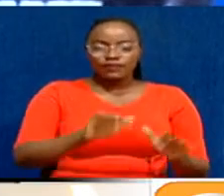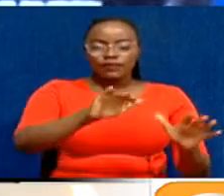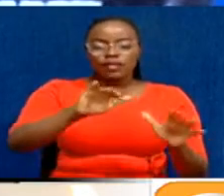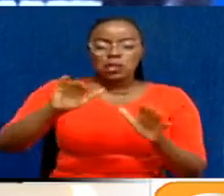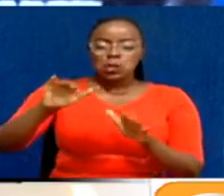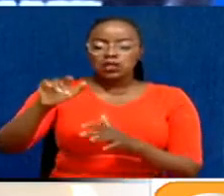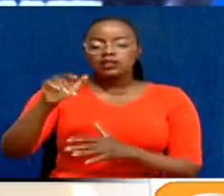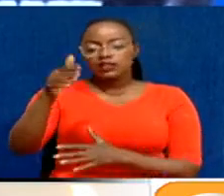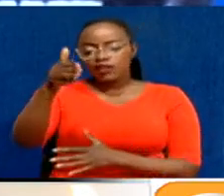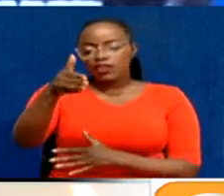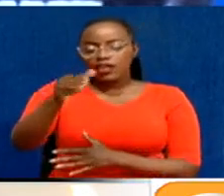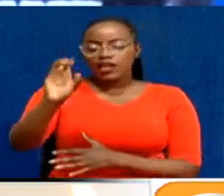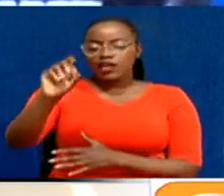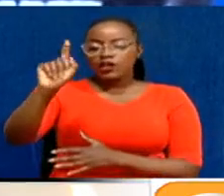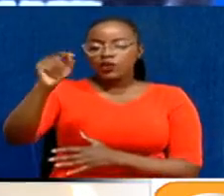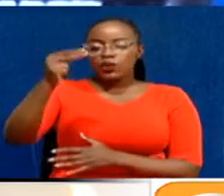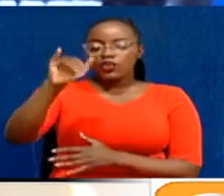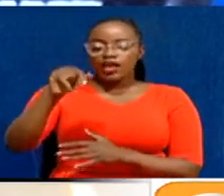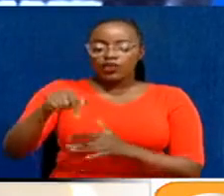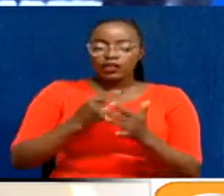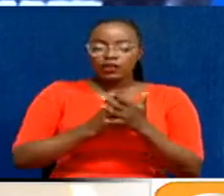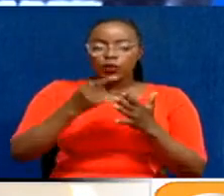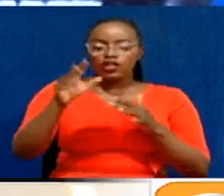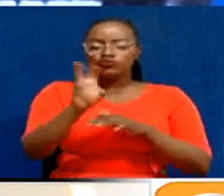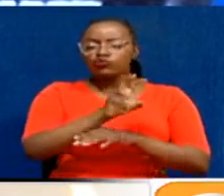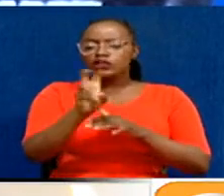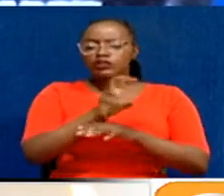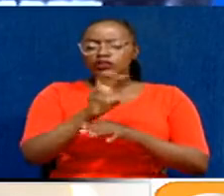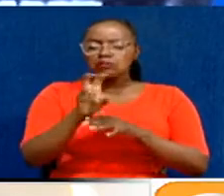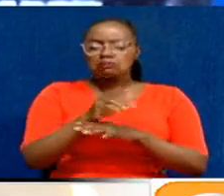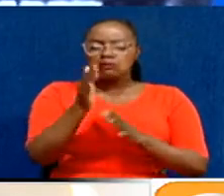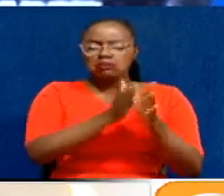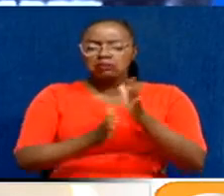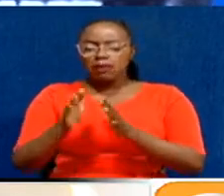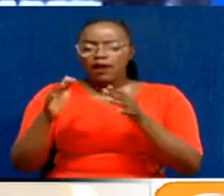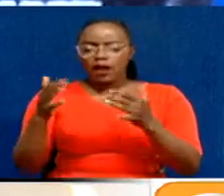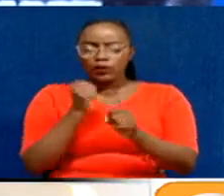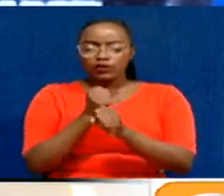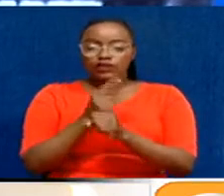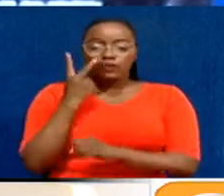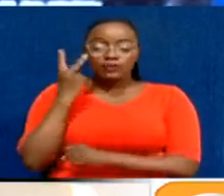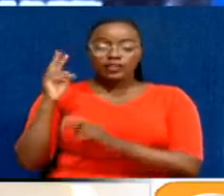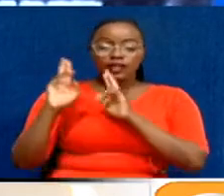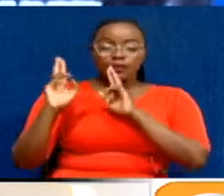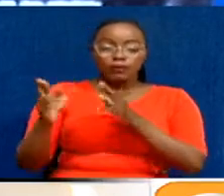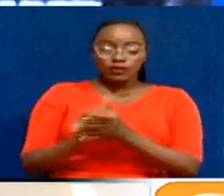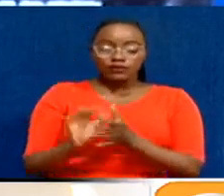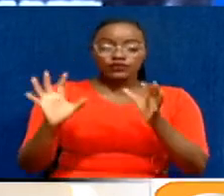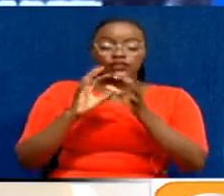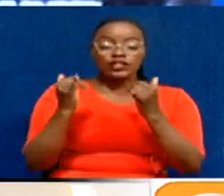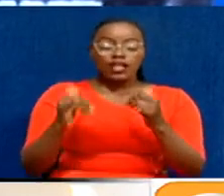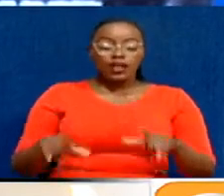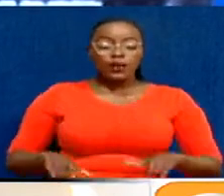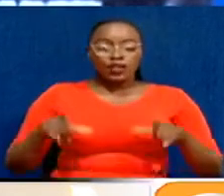Now, Stephen Leto, who's been in Othaya all week monitoring the preparations, as you've just seen in that report, joins